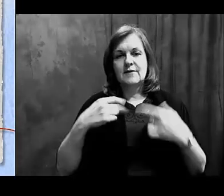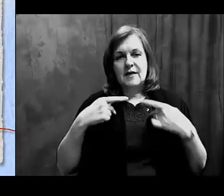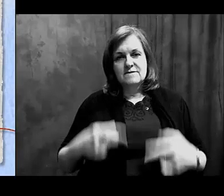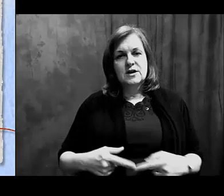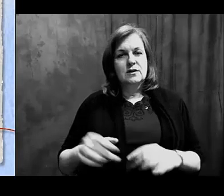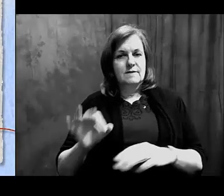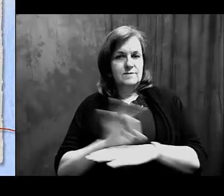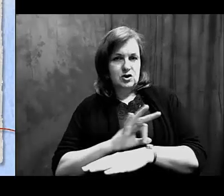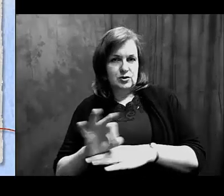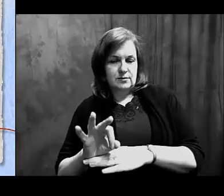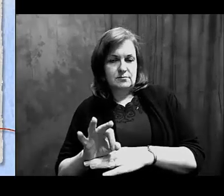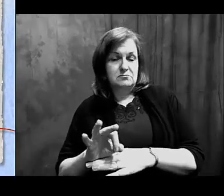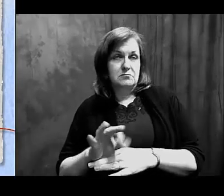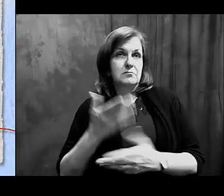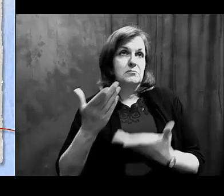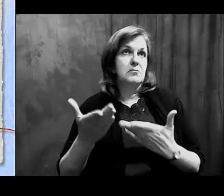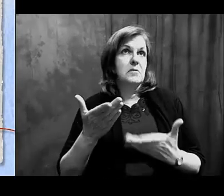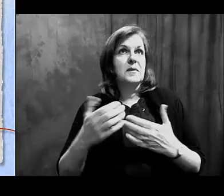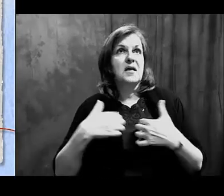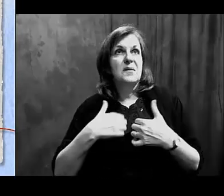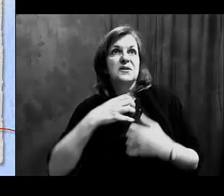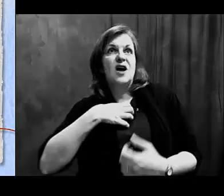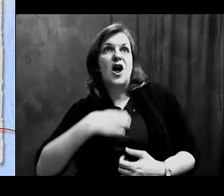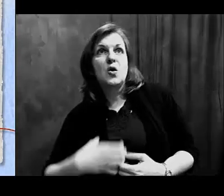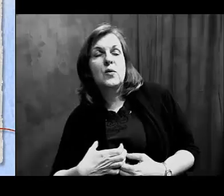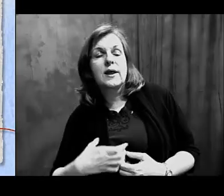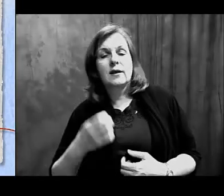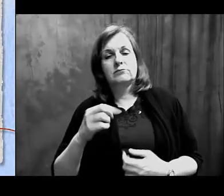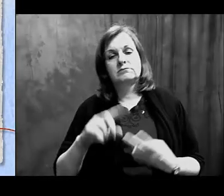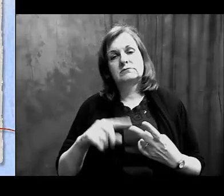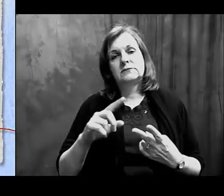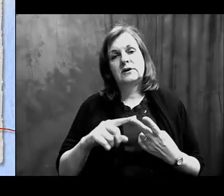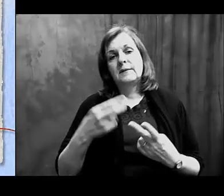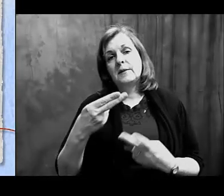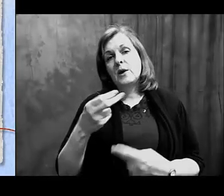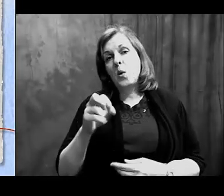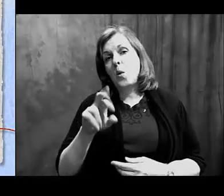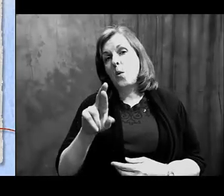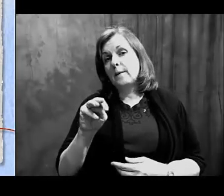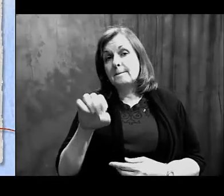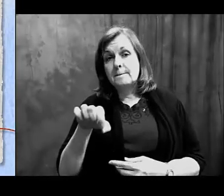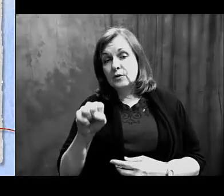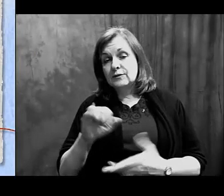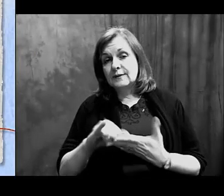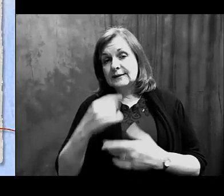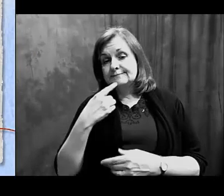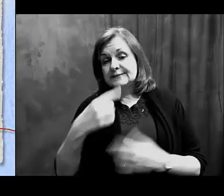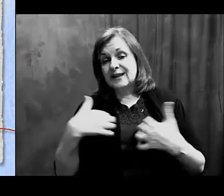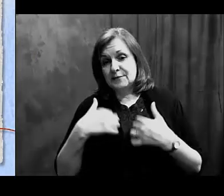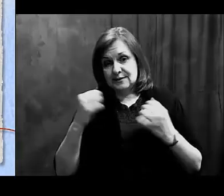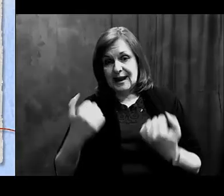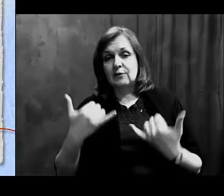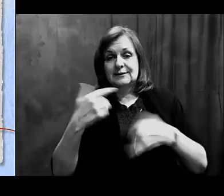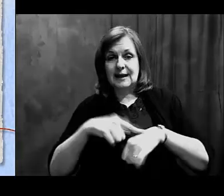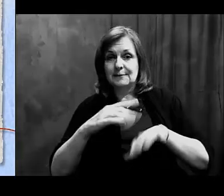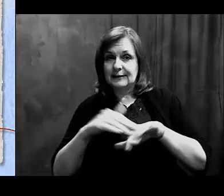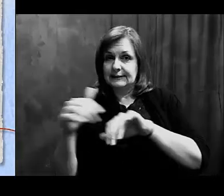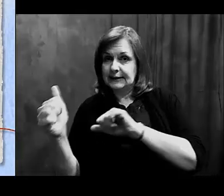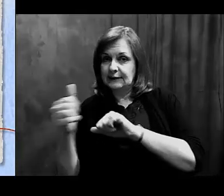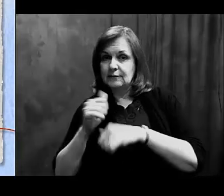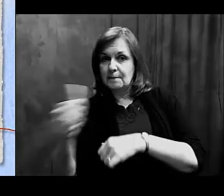animal. So it could be hunger, it could be hormone levels that signal that it's time to mate or to